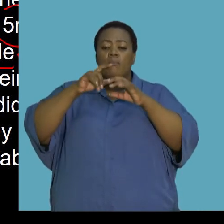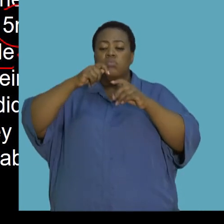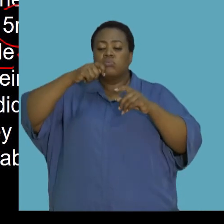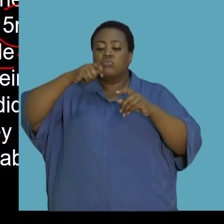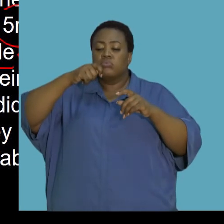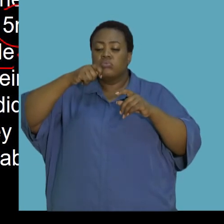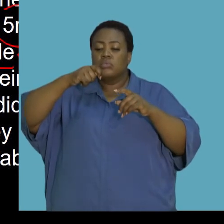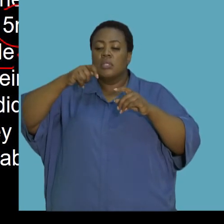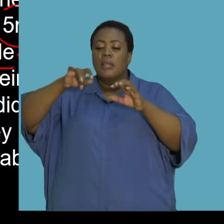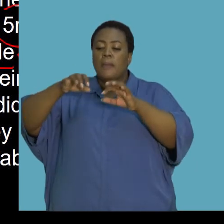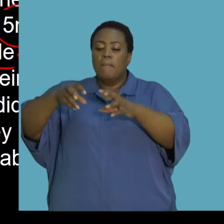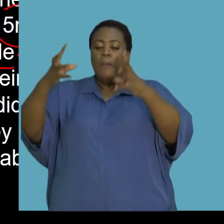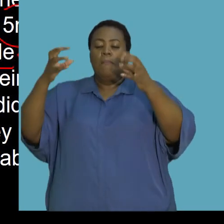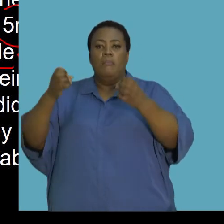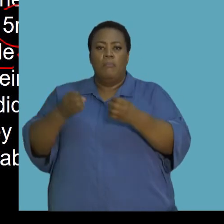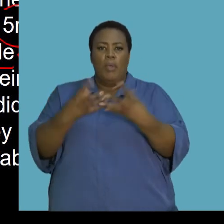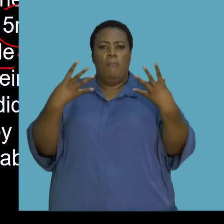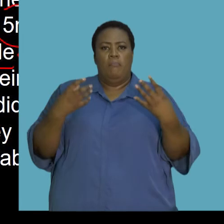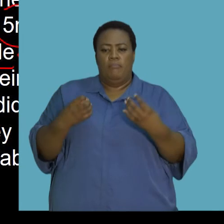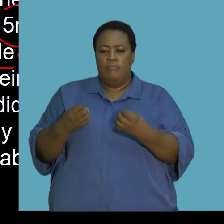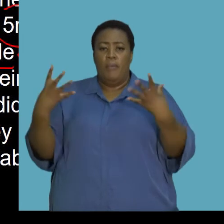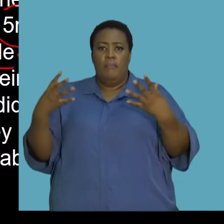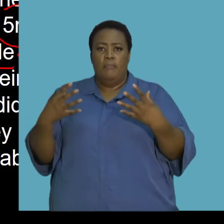the table. So as these bubbles popped in the table, they produced